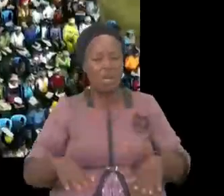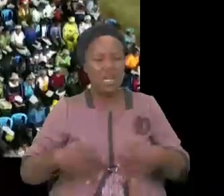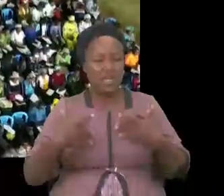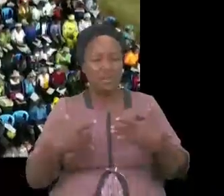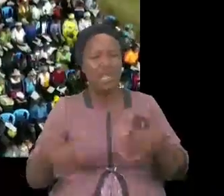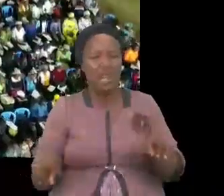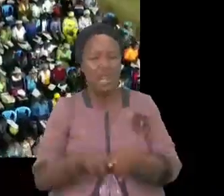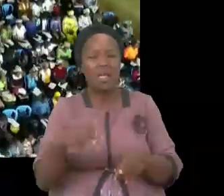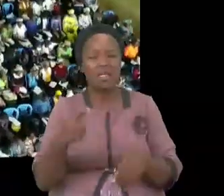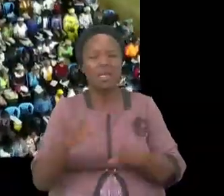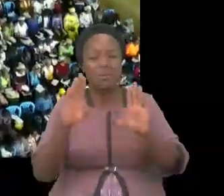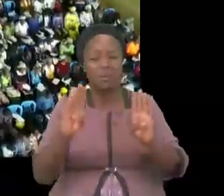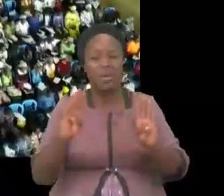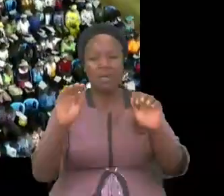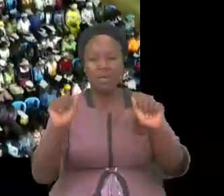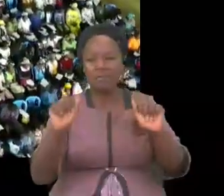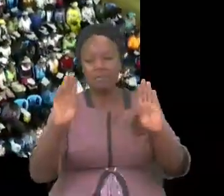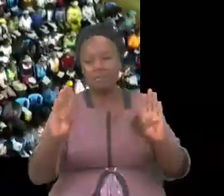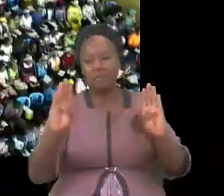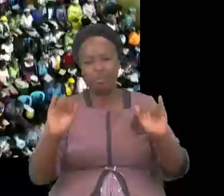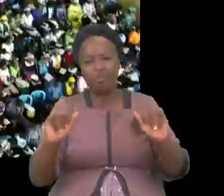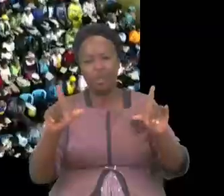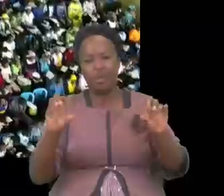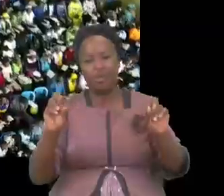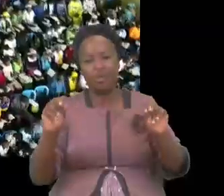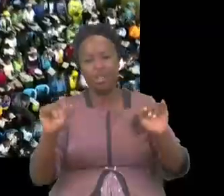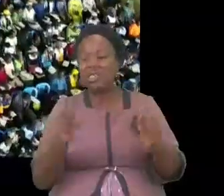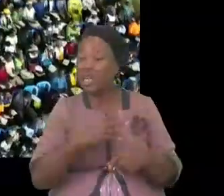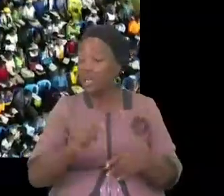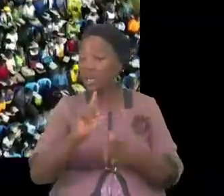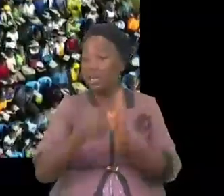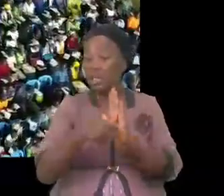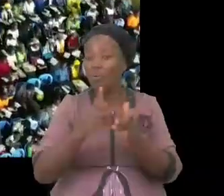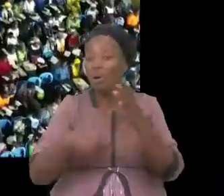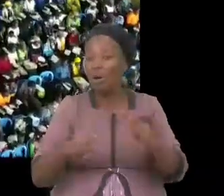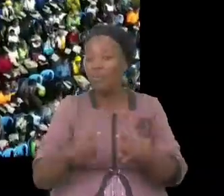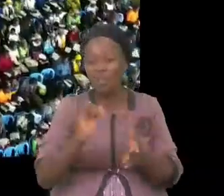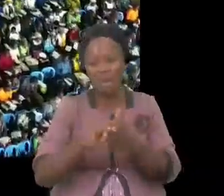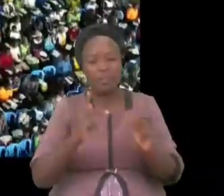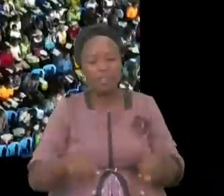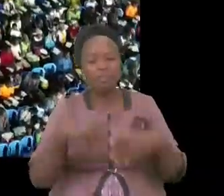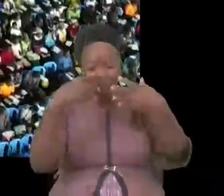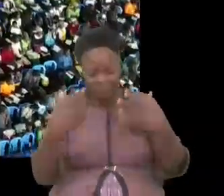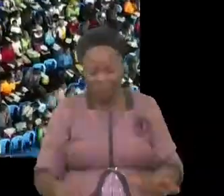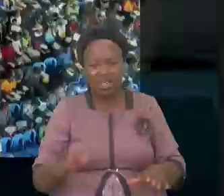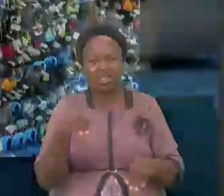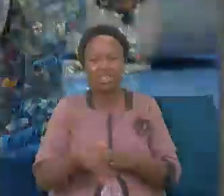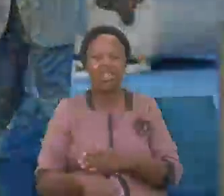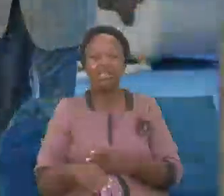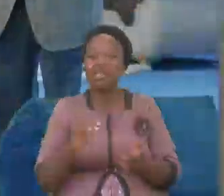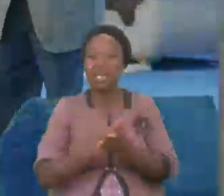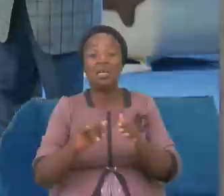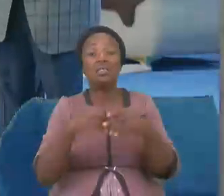up in Babylon. And when Babylon falls, when Babylon goes down, when